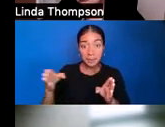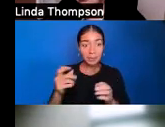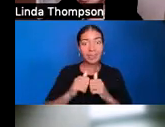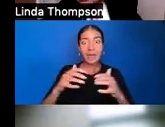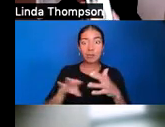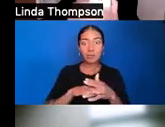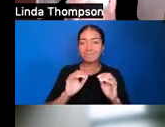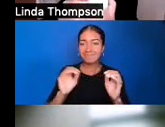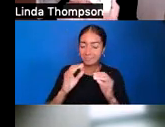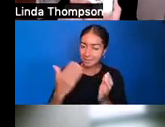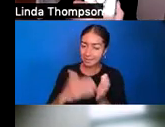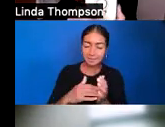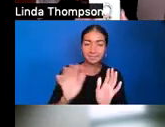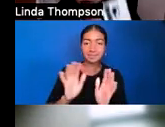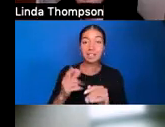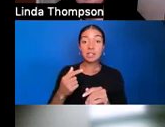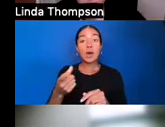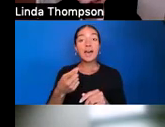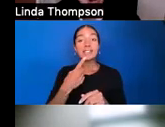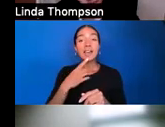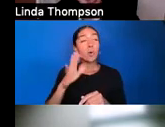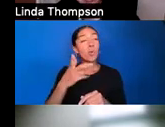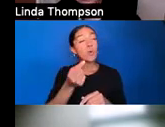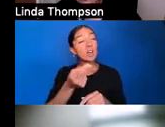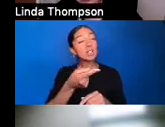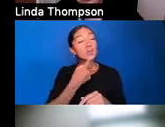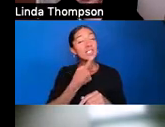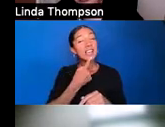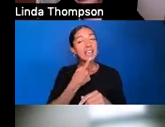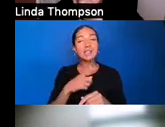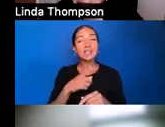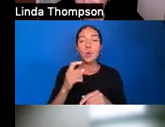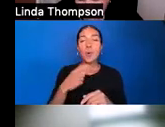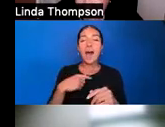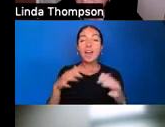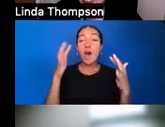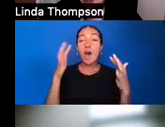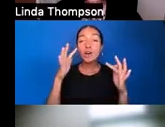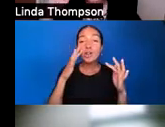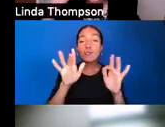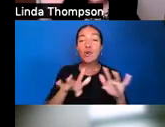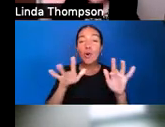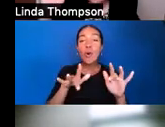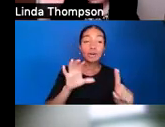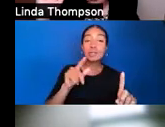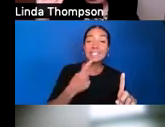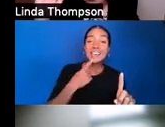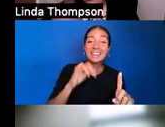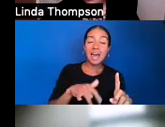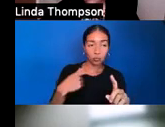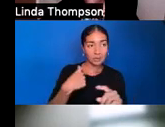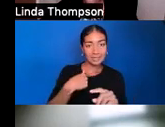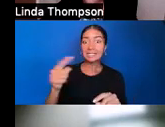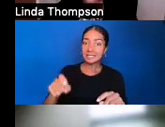I did, I said, what did you say? And I took my phone and I audio recorded her saying that. We need to say